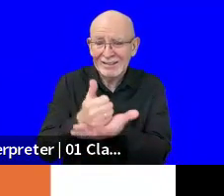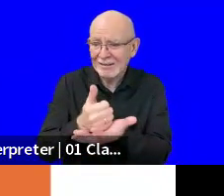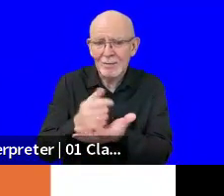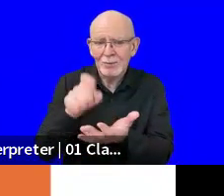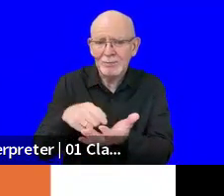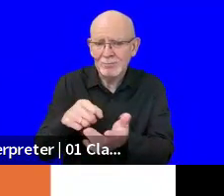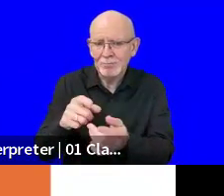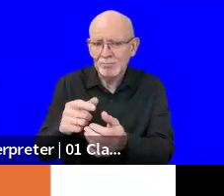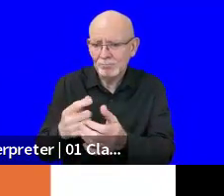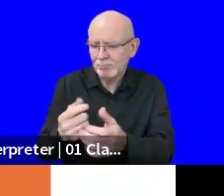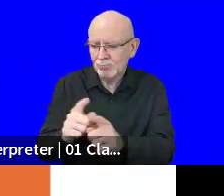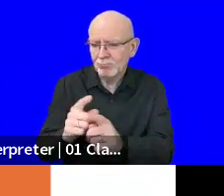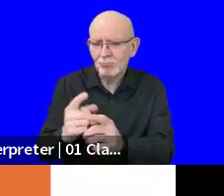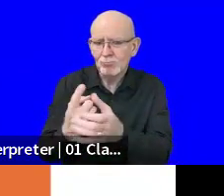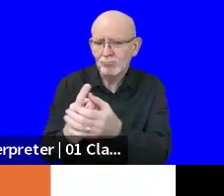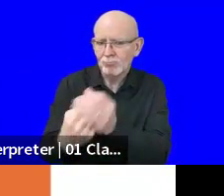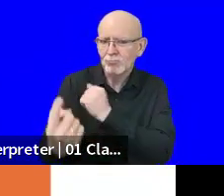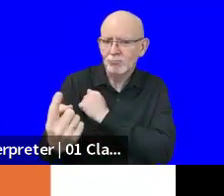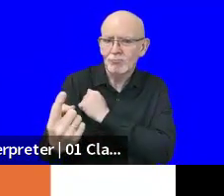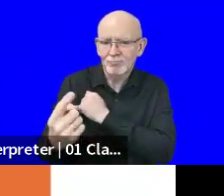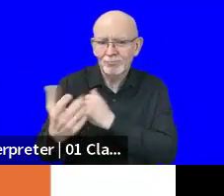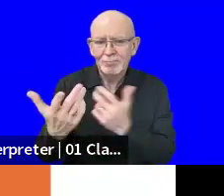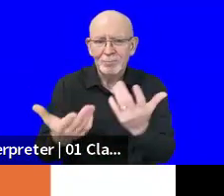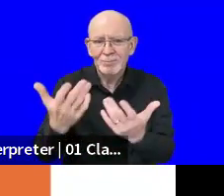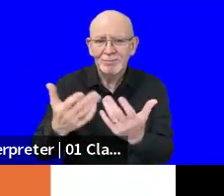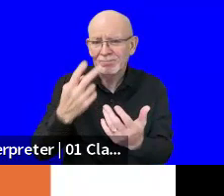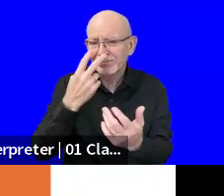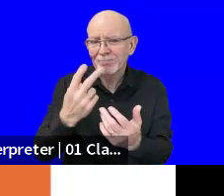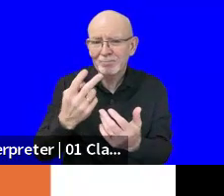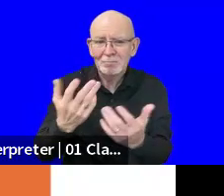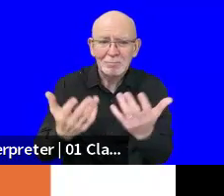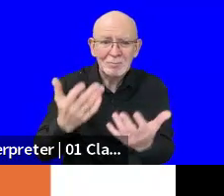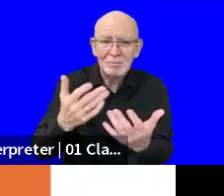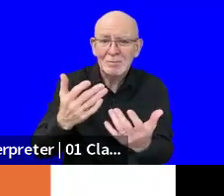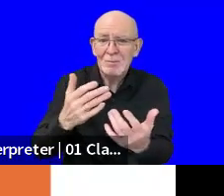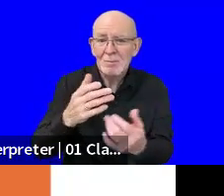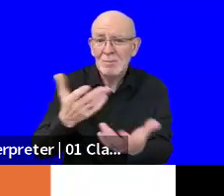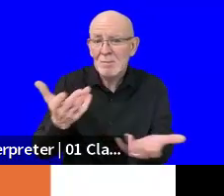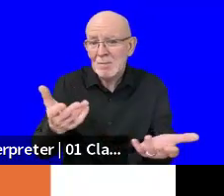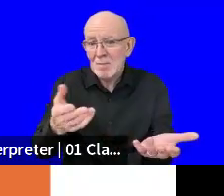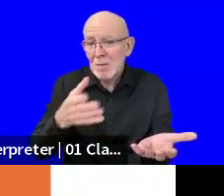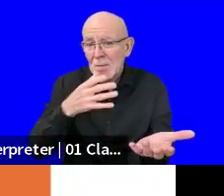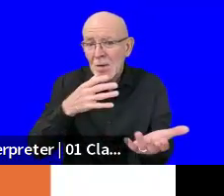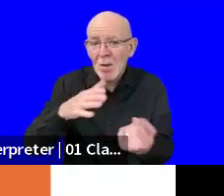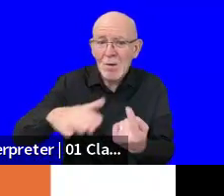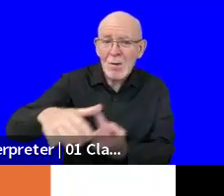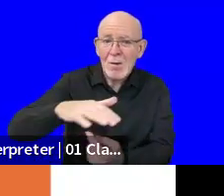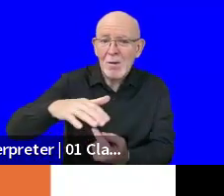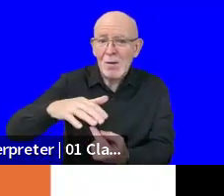much, or may have to take a lower paying job that's more flexible in order to be able to provide that